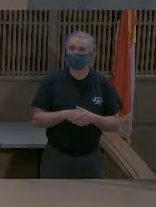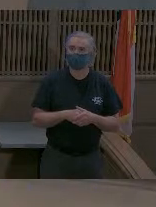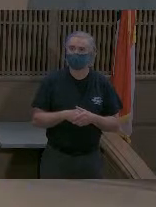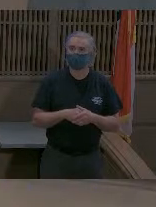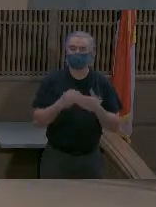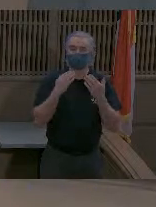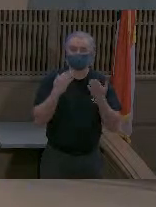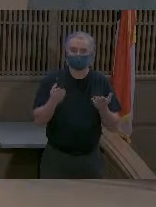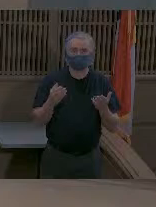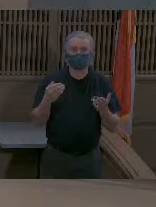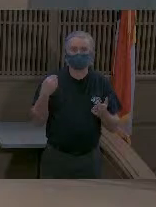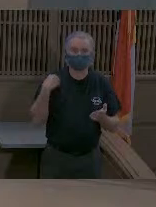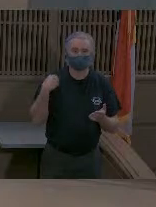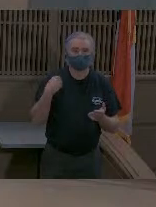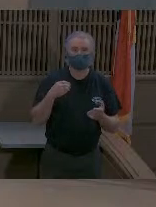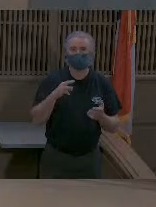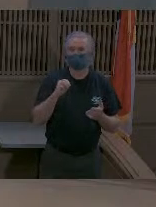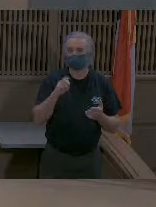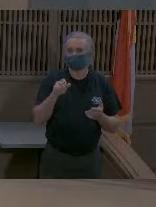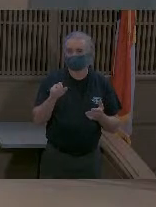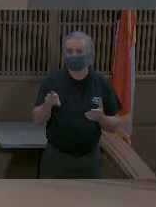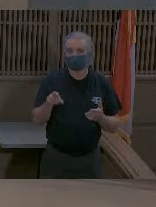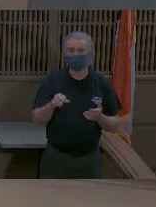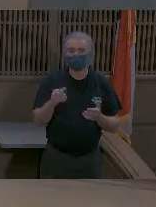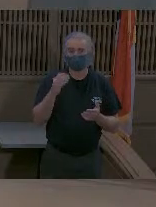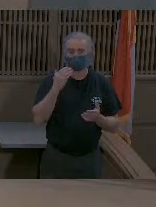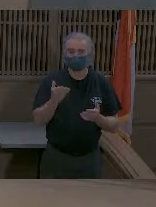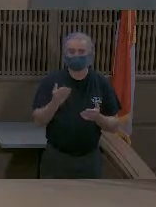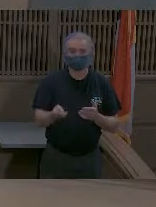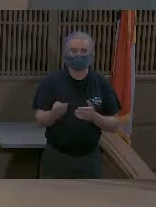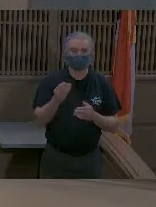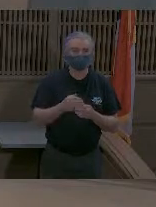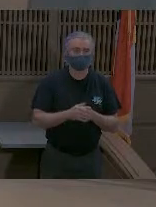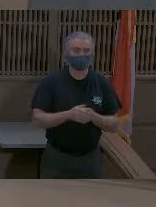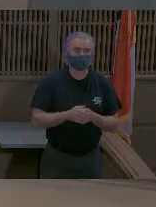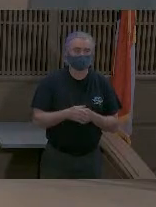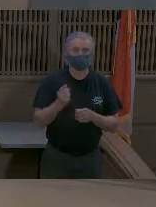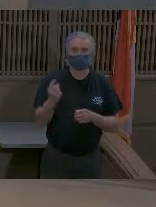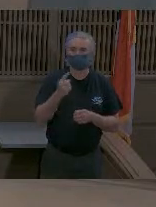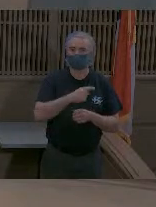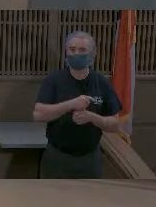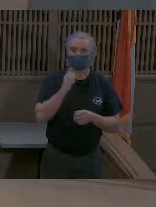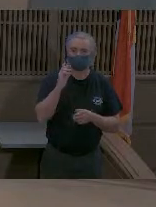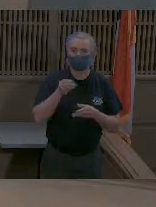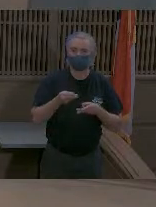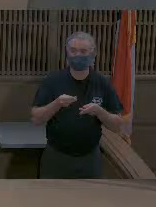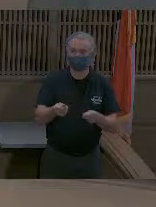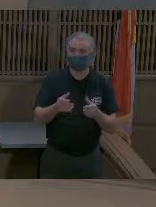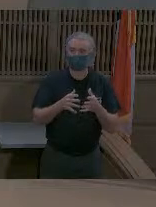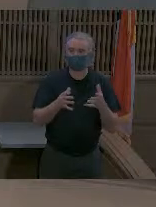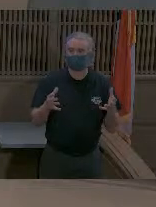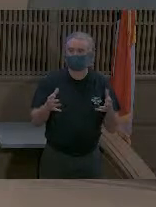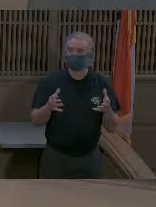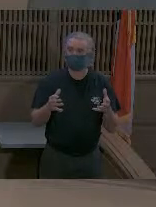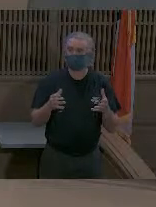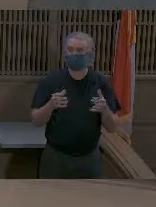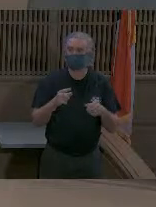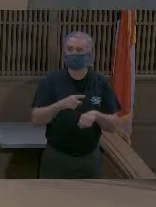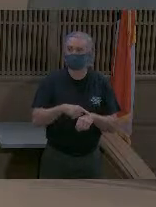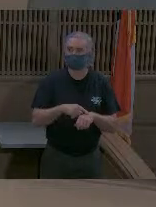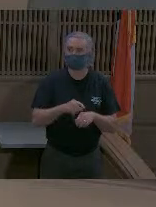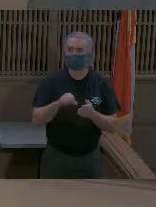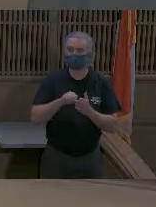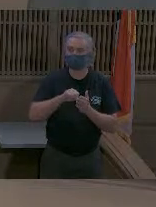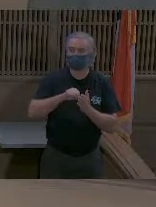Thank you, Chief. Thank you, Mayor. Good morning, everyone. Today, I'm going to spend a fair amount of time